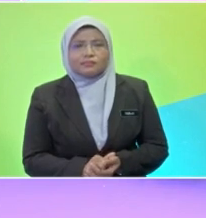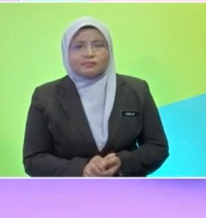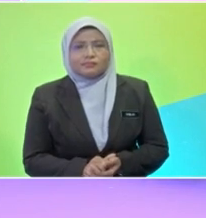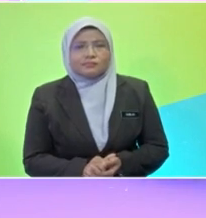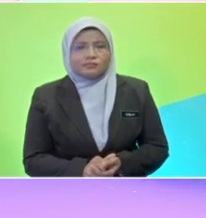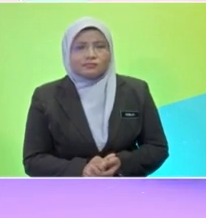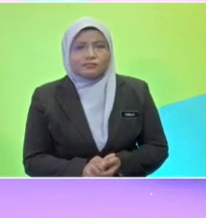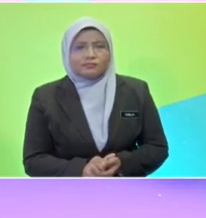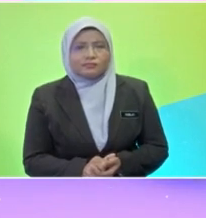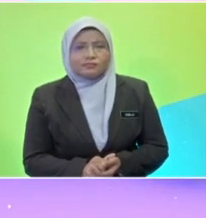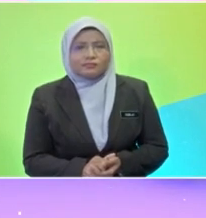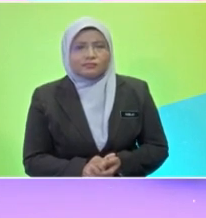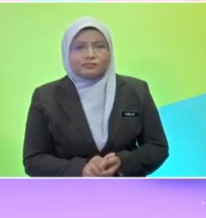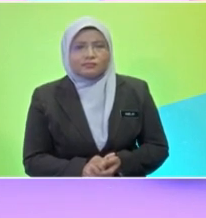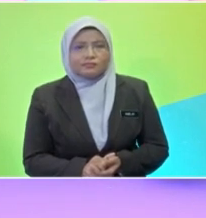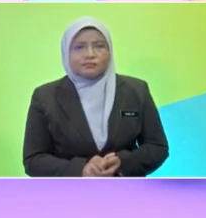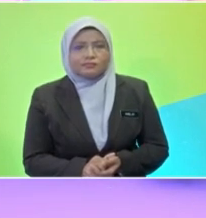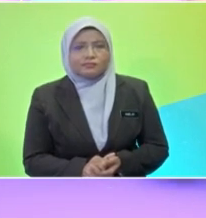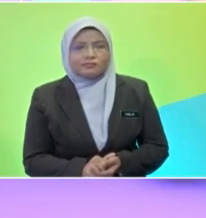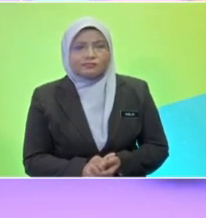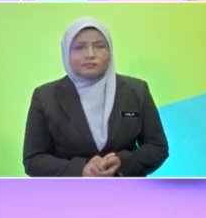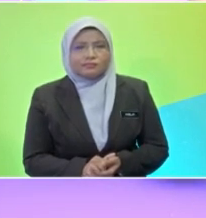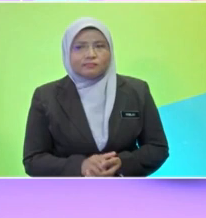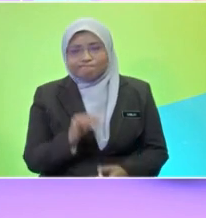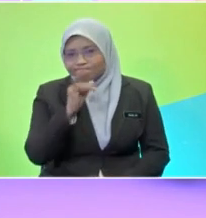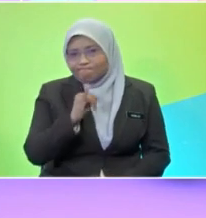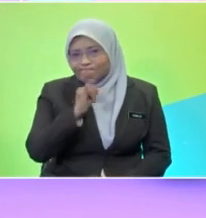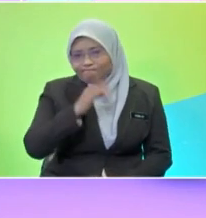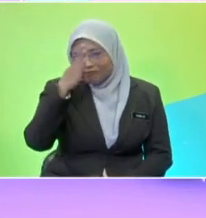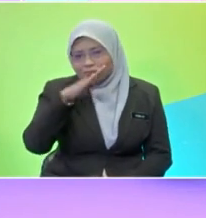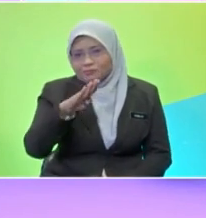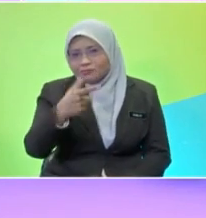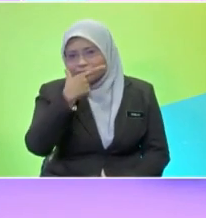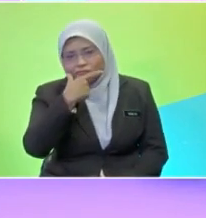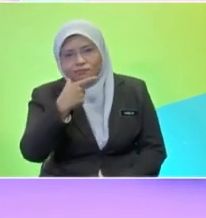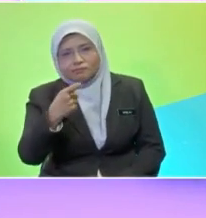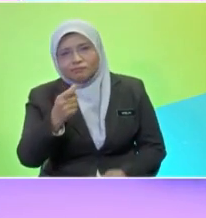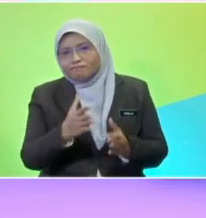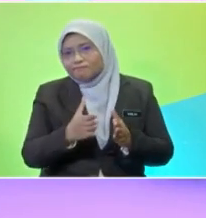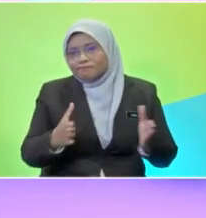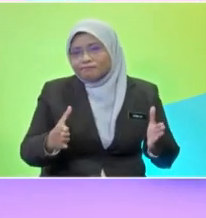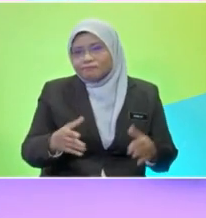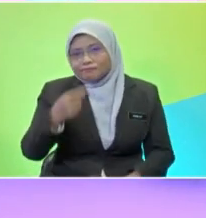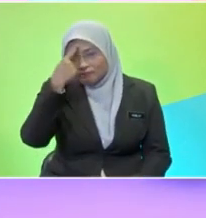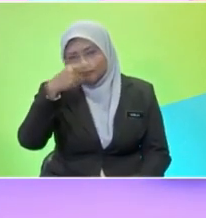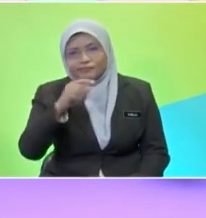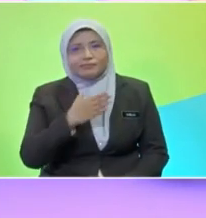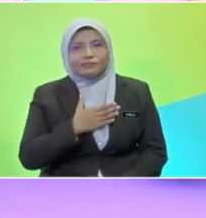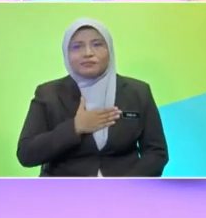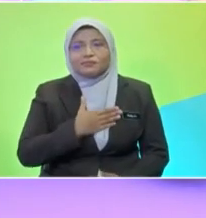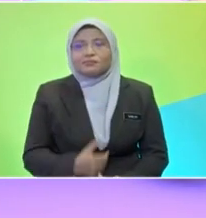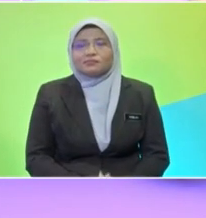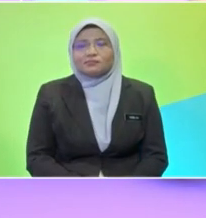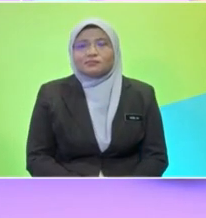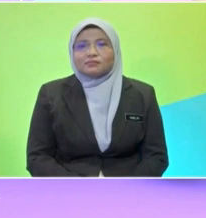so he got influenced by the popularity of that Rolling in the Deep song. Ooh, I love Adele. Oh, I